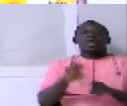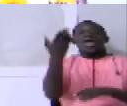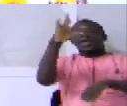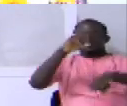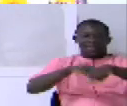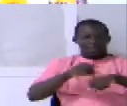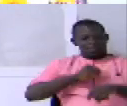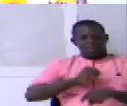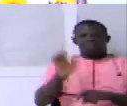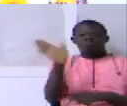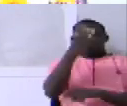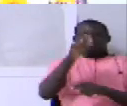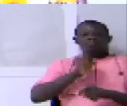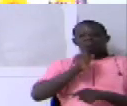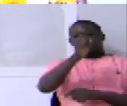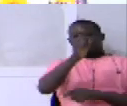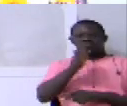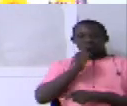anytime I go for interview, they